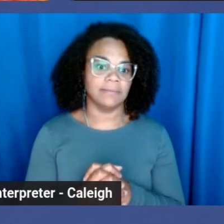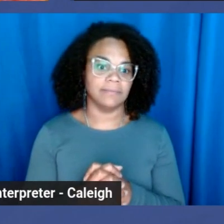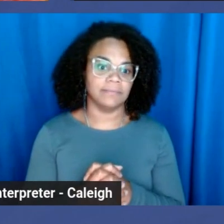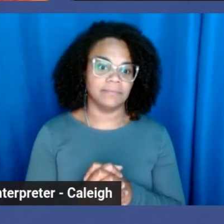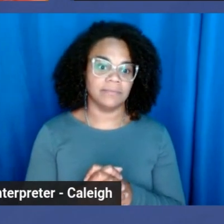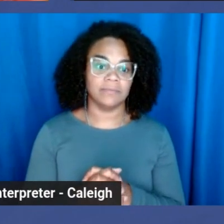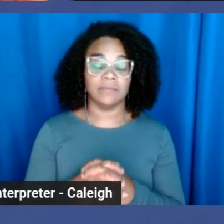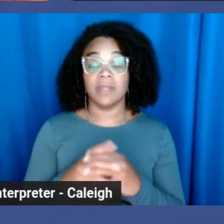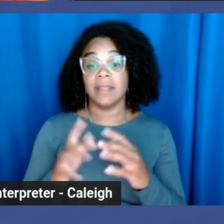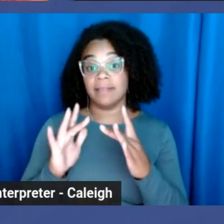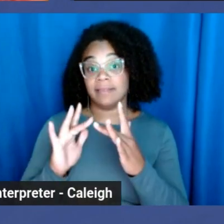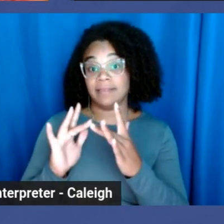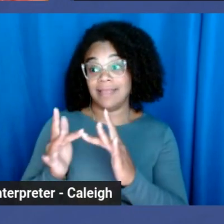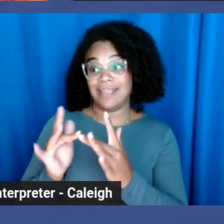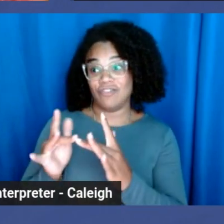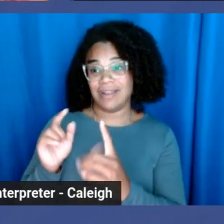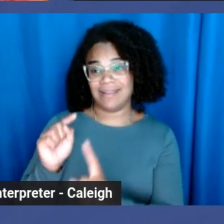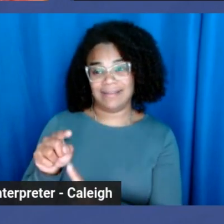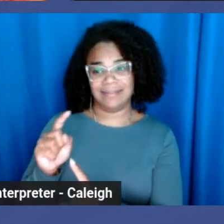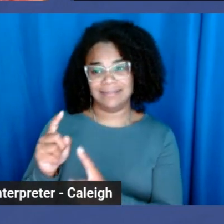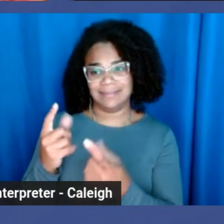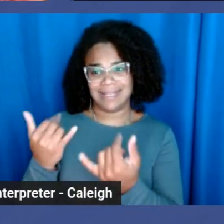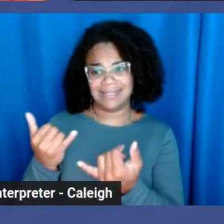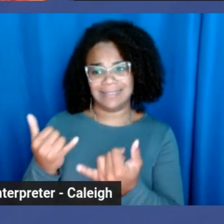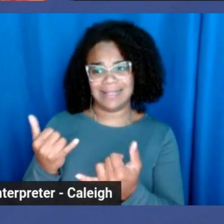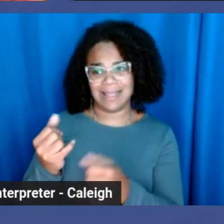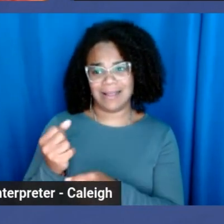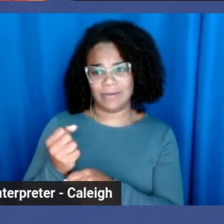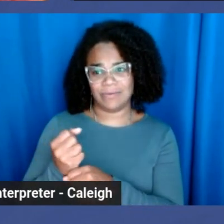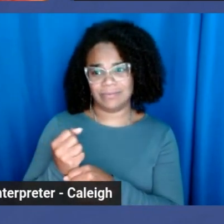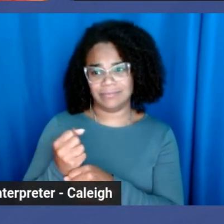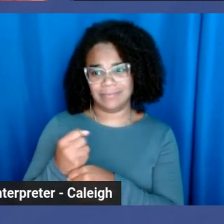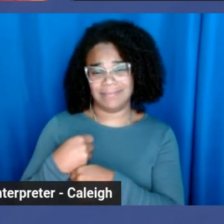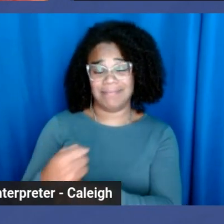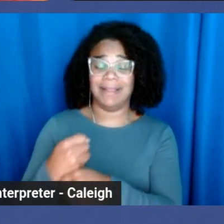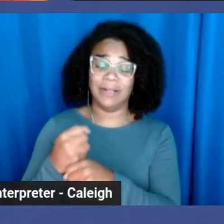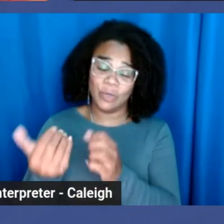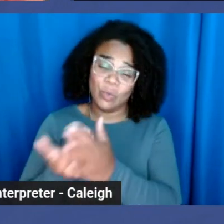The internet has created new forms of oppression.